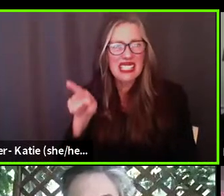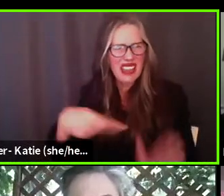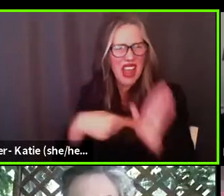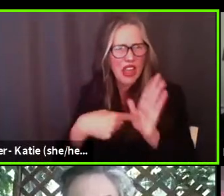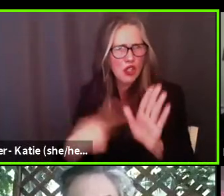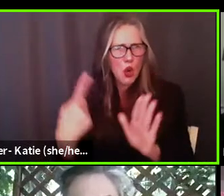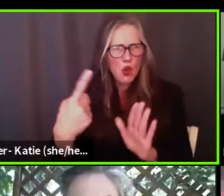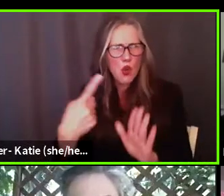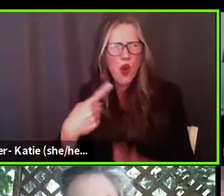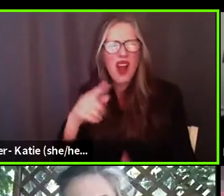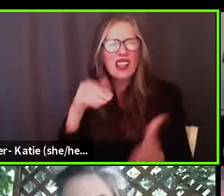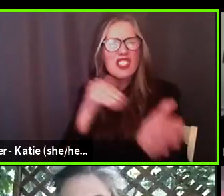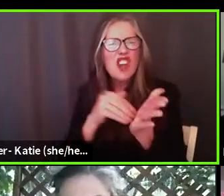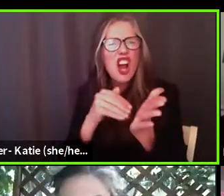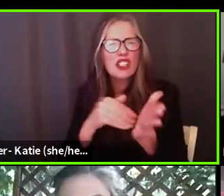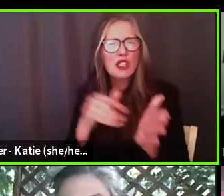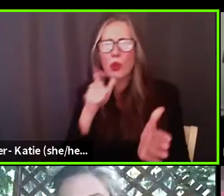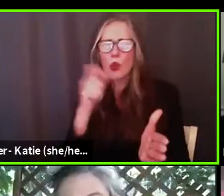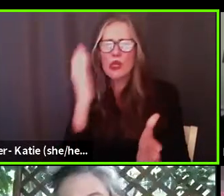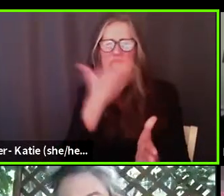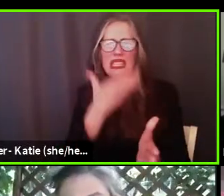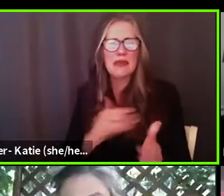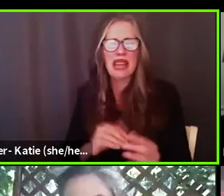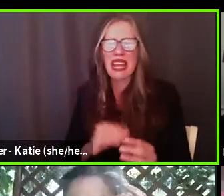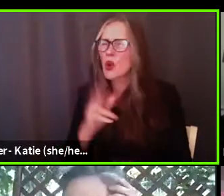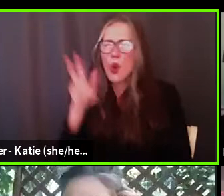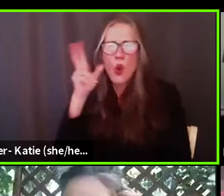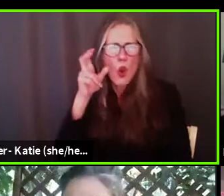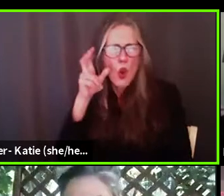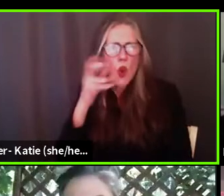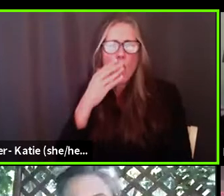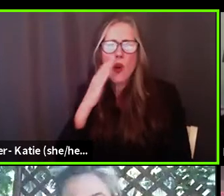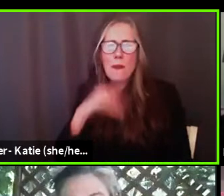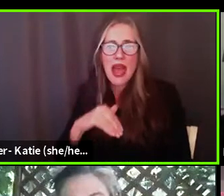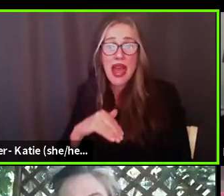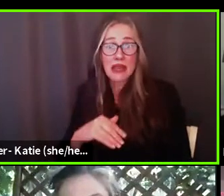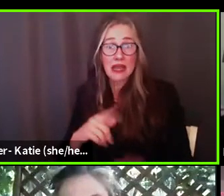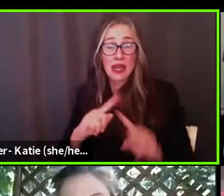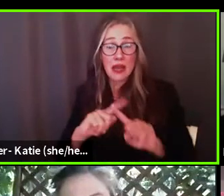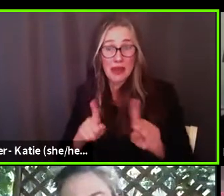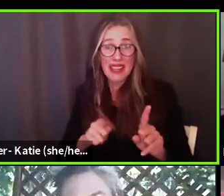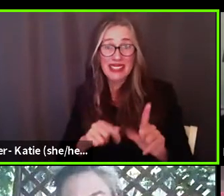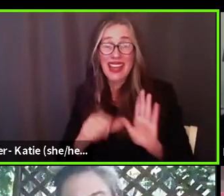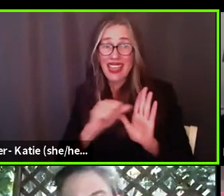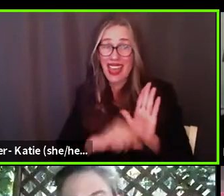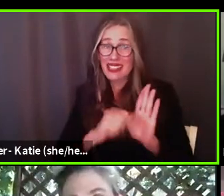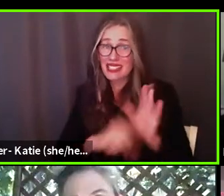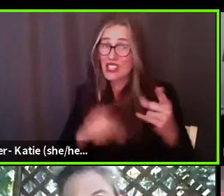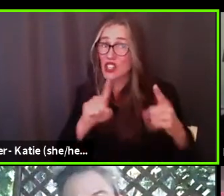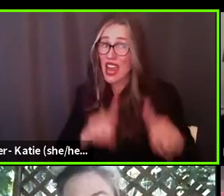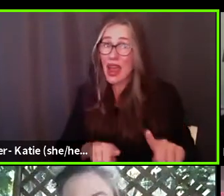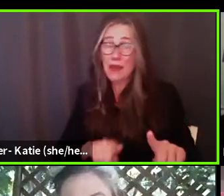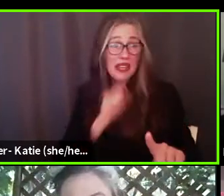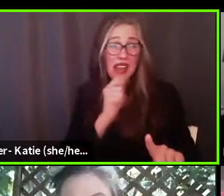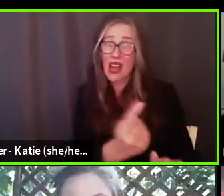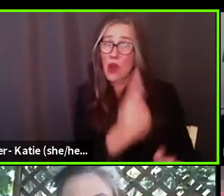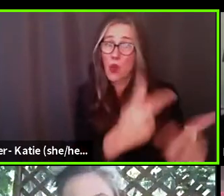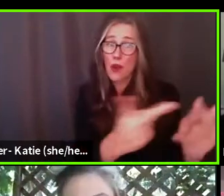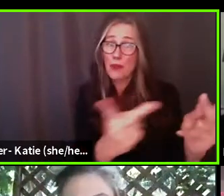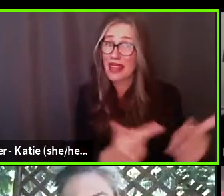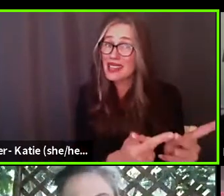doctors who did the sterilizations in california and the sterilizations took place in 11 different medical centers including one you